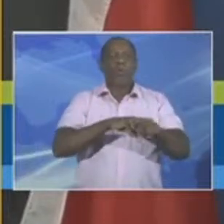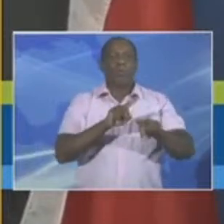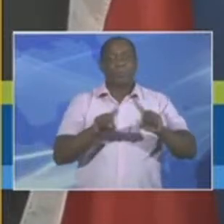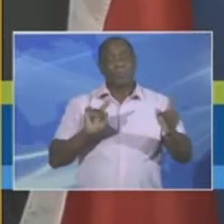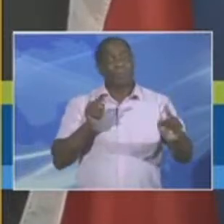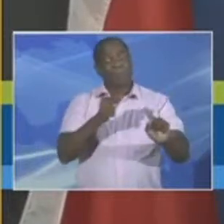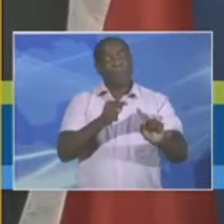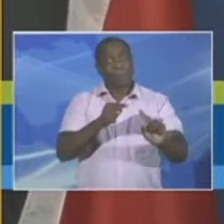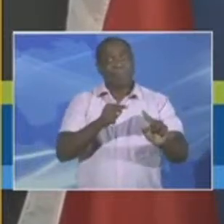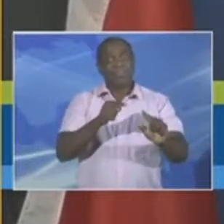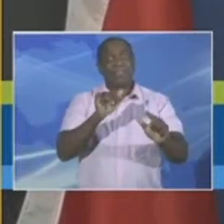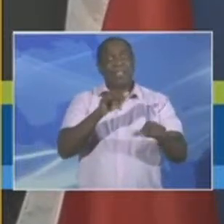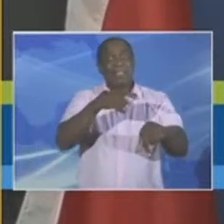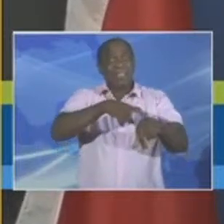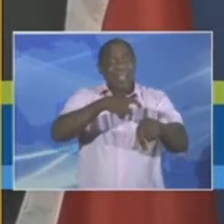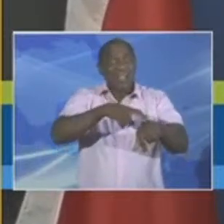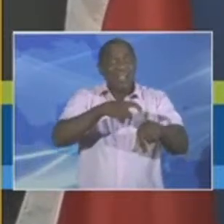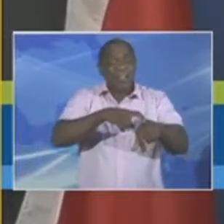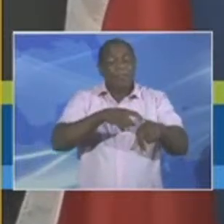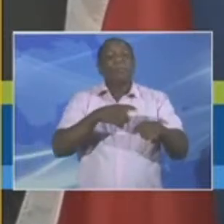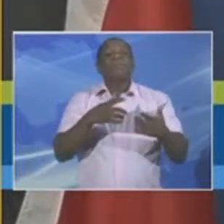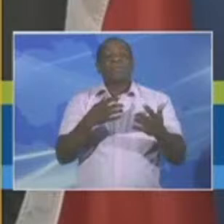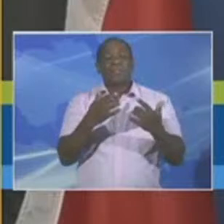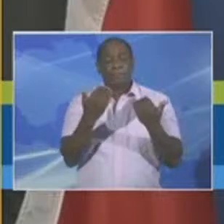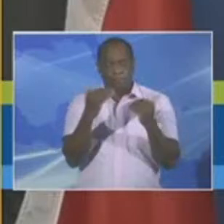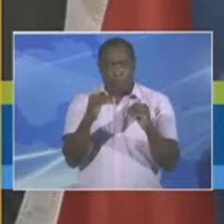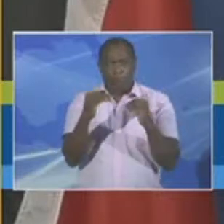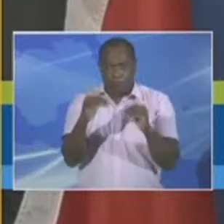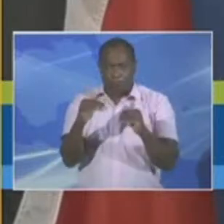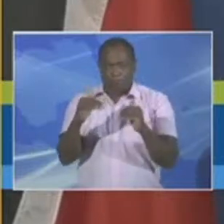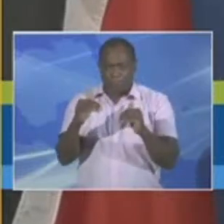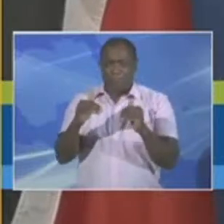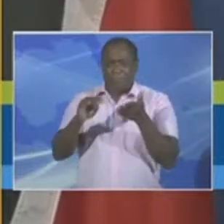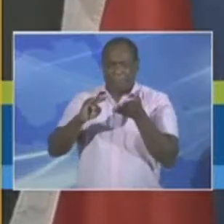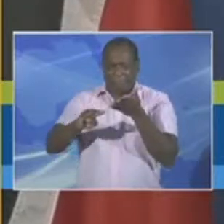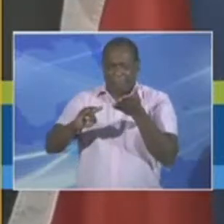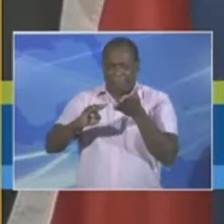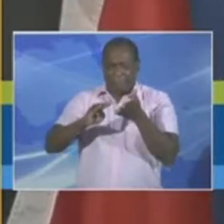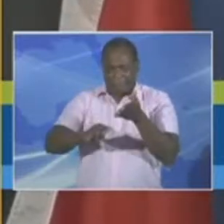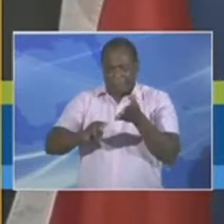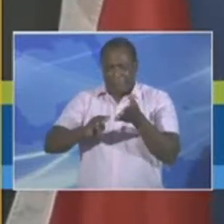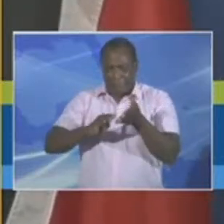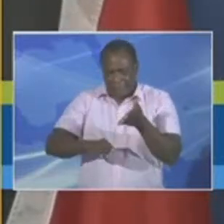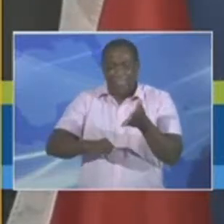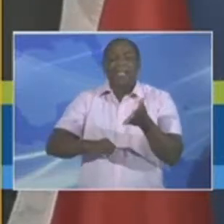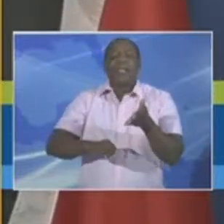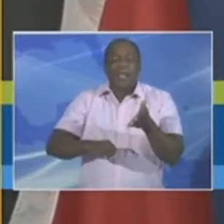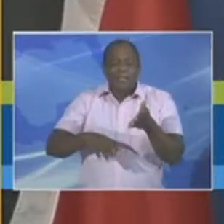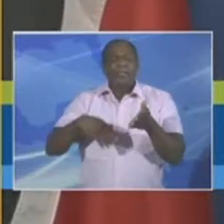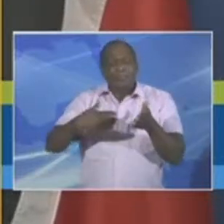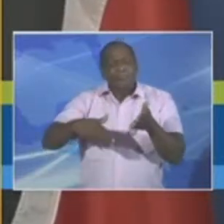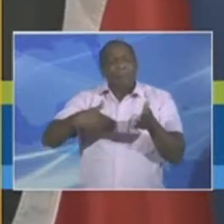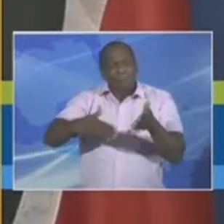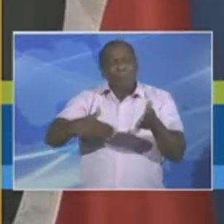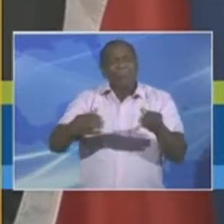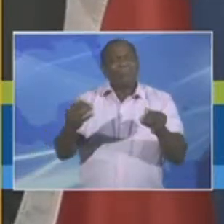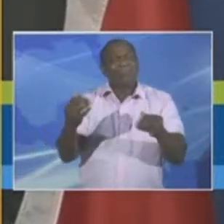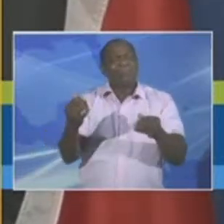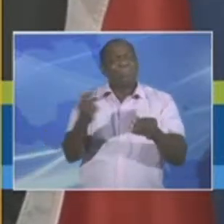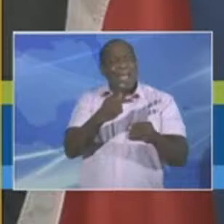Right? And as we remove those restrictions, that's when the normalcy will appear. But we